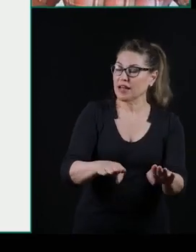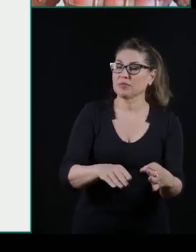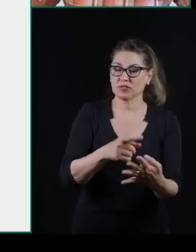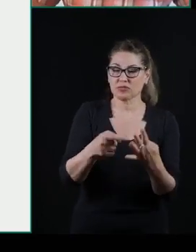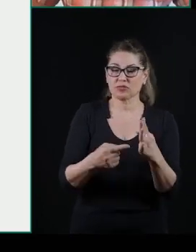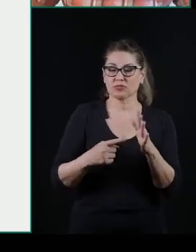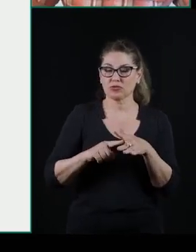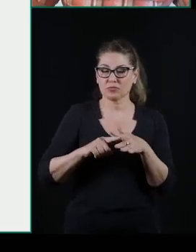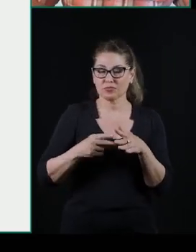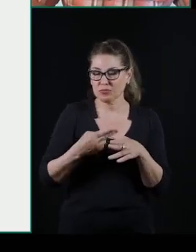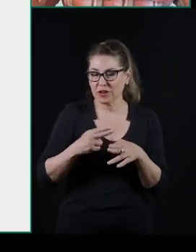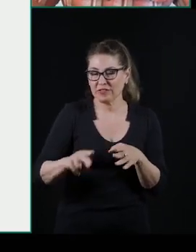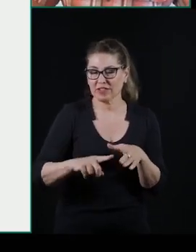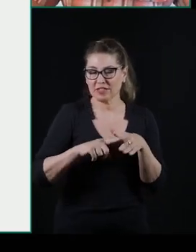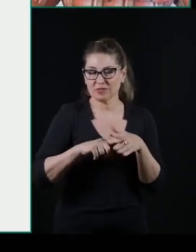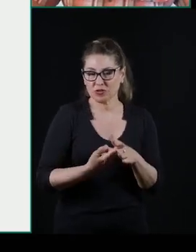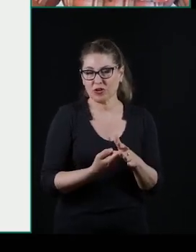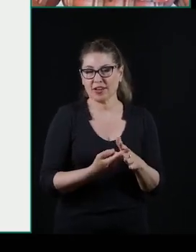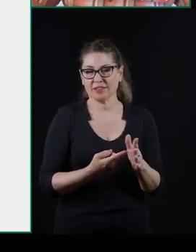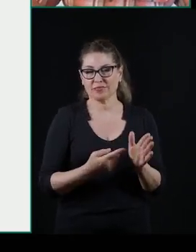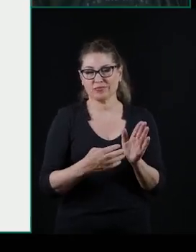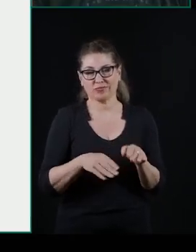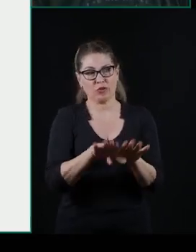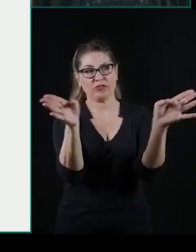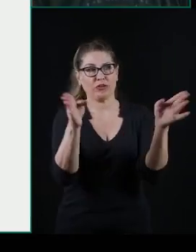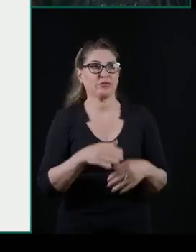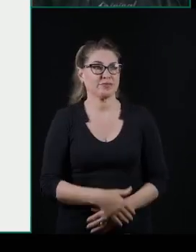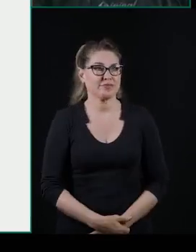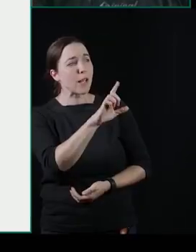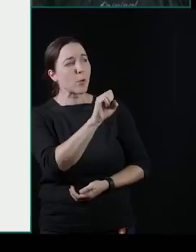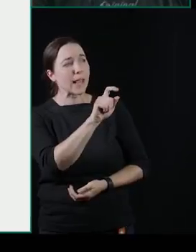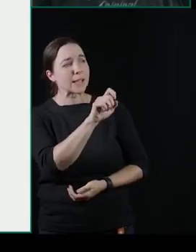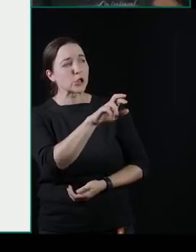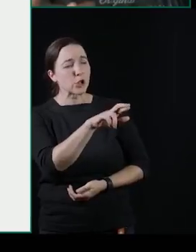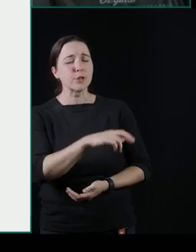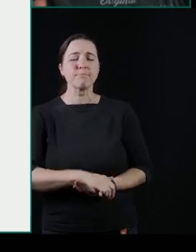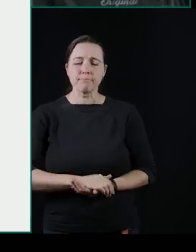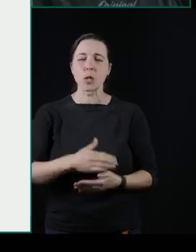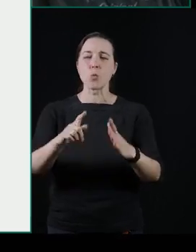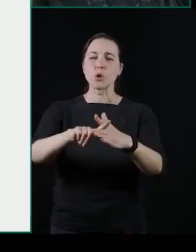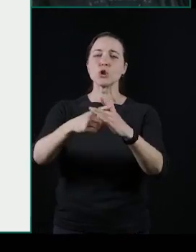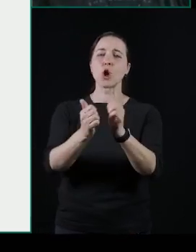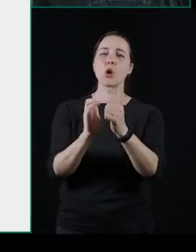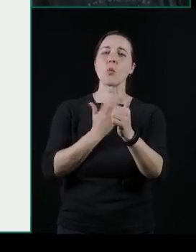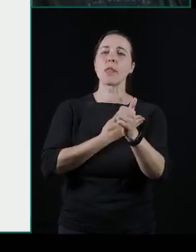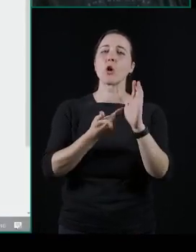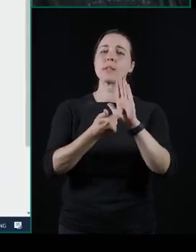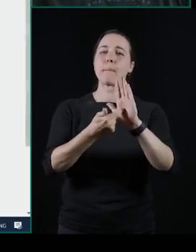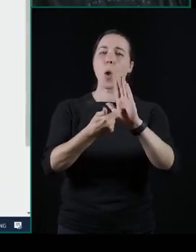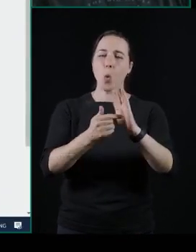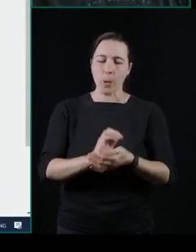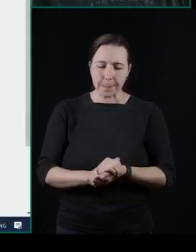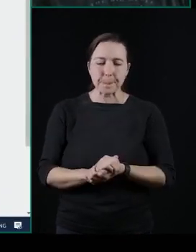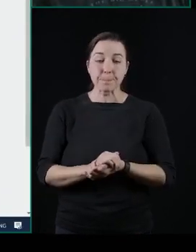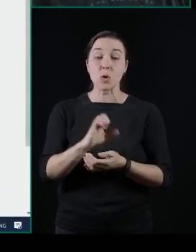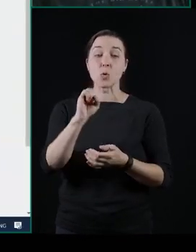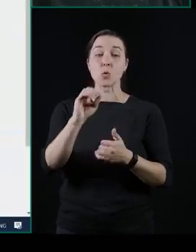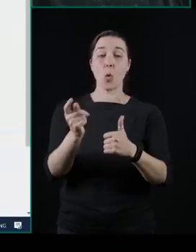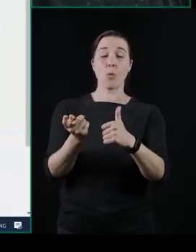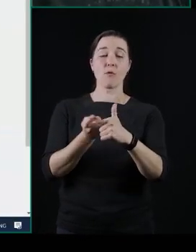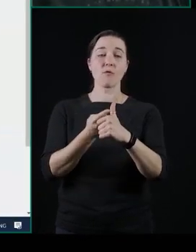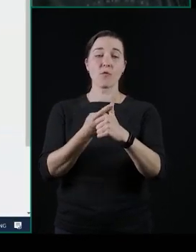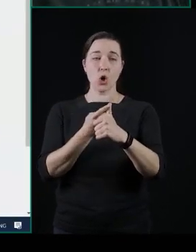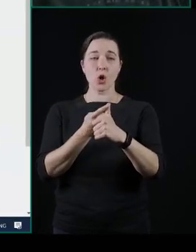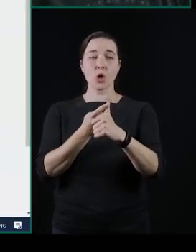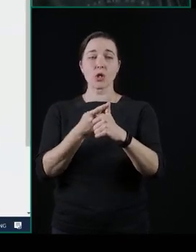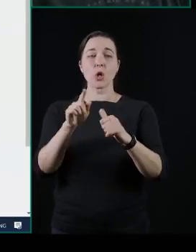previously described in the quick start overview. Thank you, Lester. Let's start with our demo. So the first